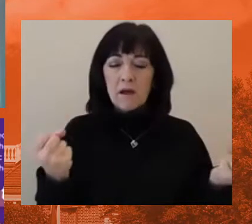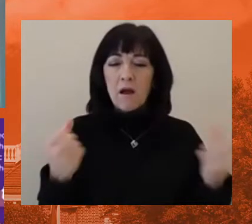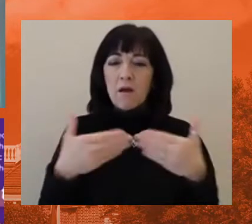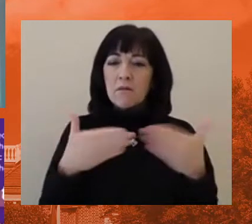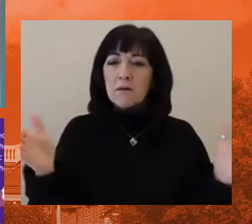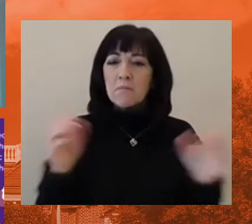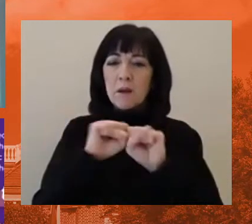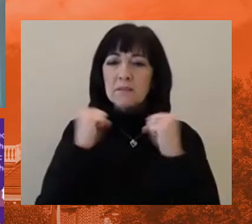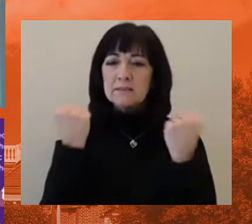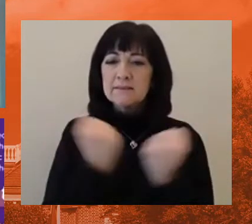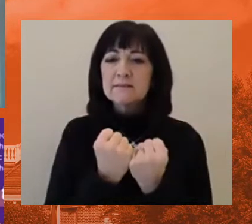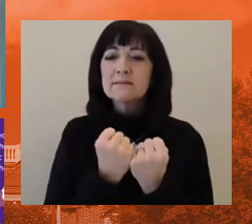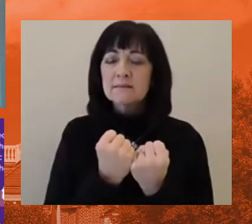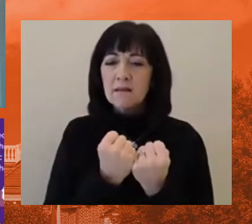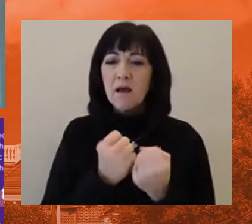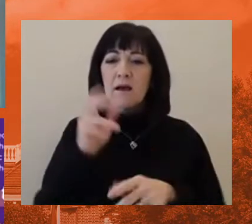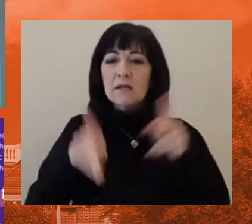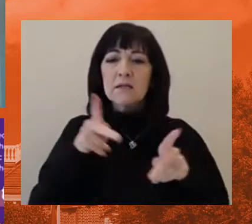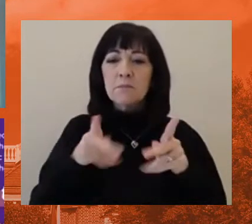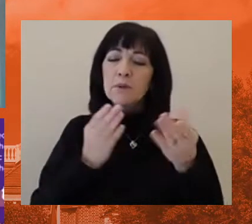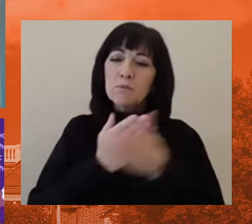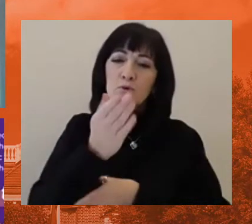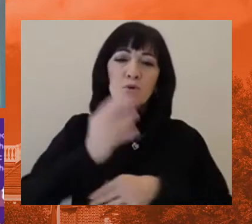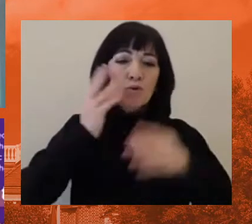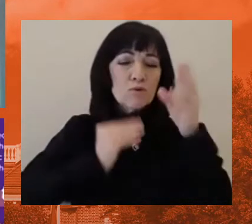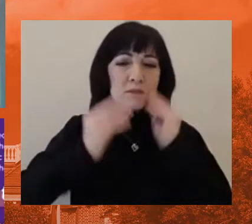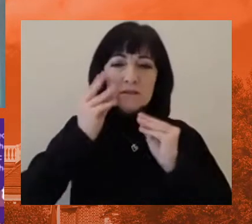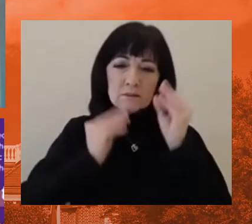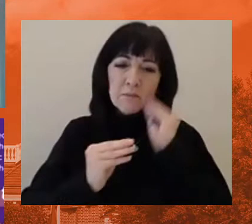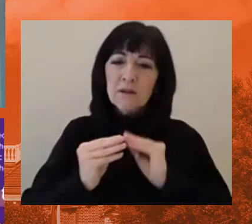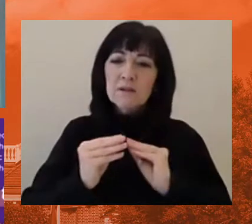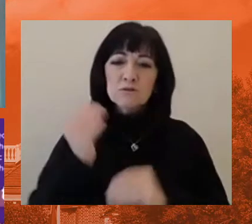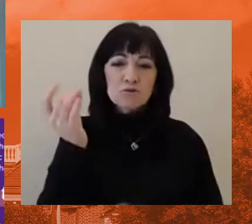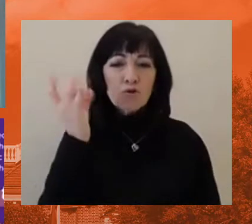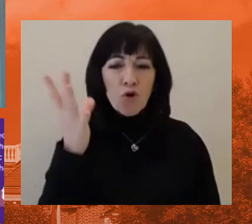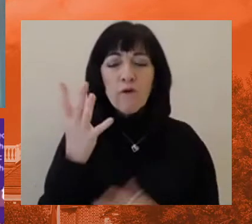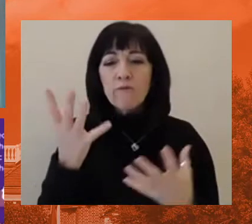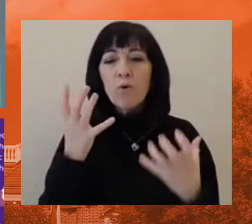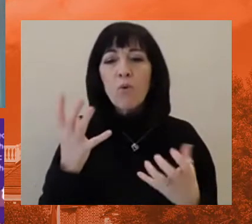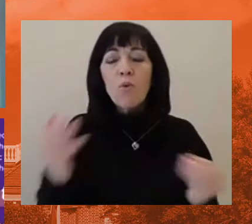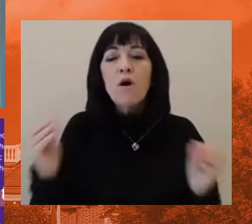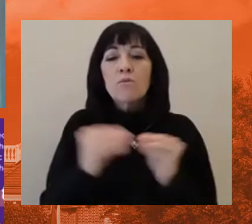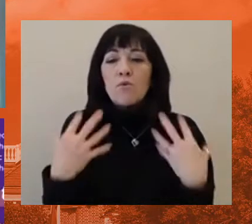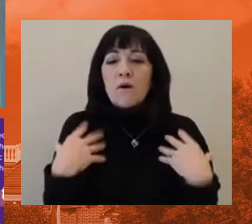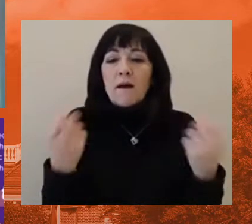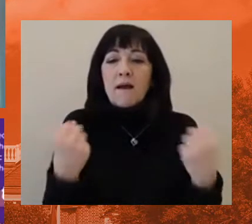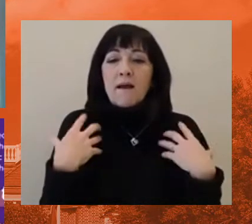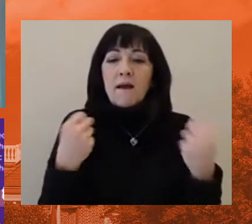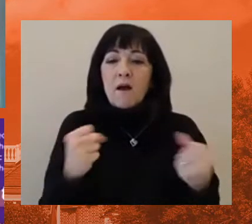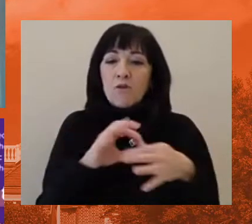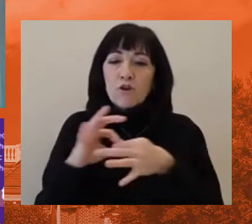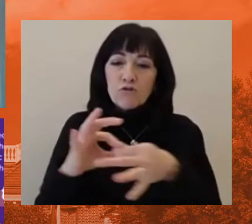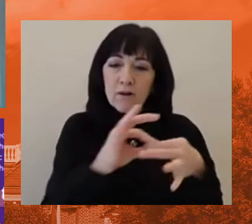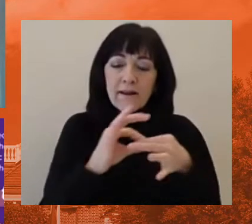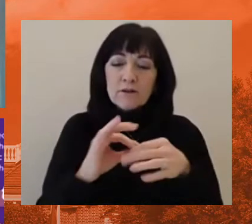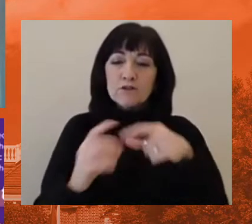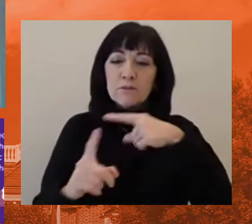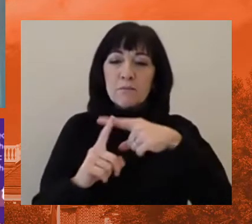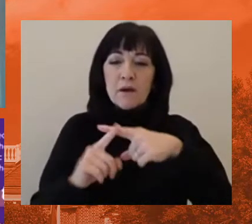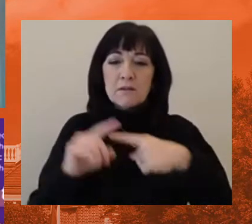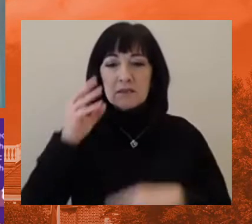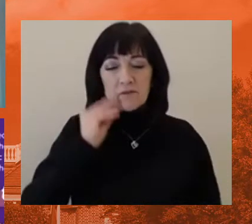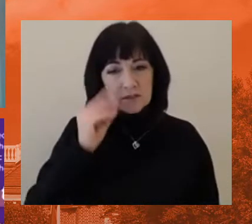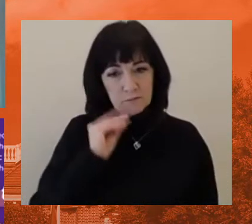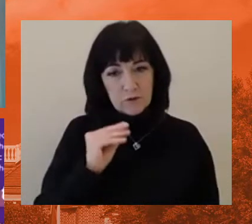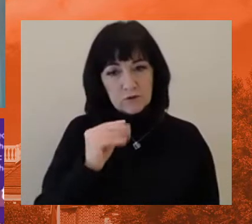promoting healthy, respectful relationships. On behalf of the members of the Domestic Violence Coordinating Council, I want to thank